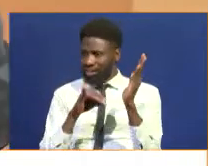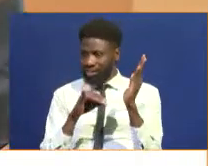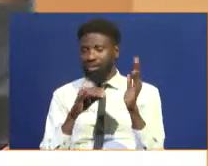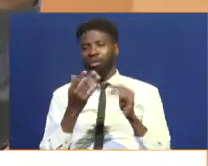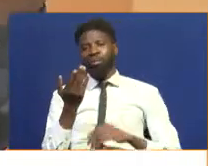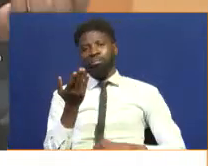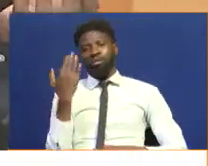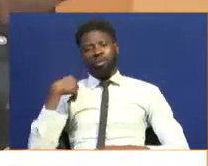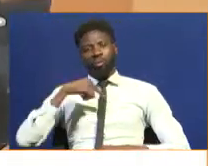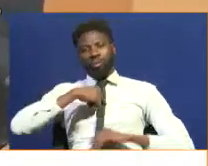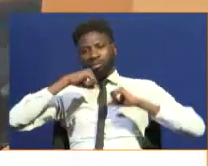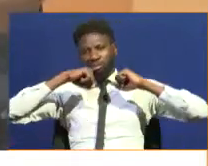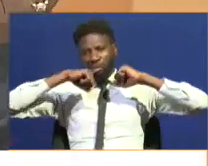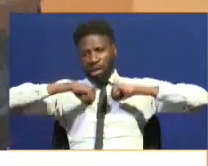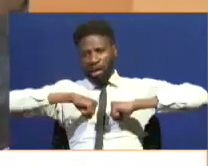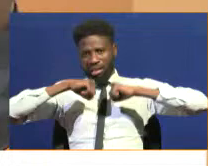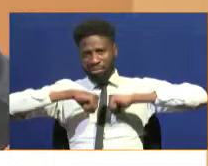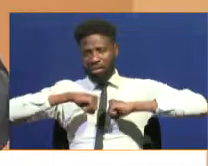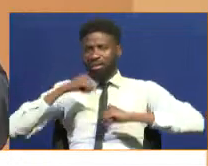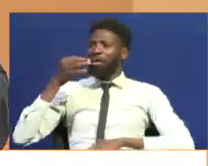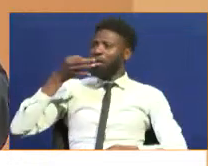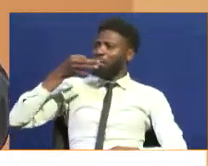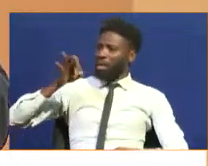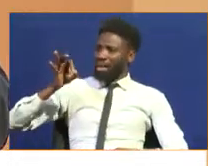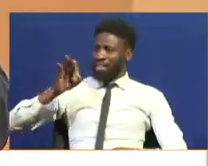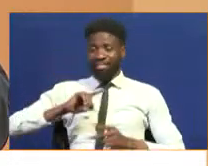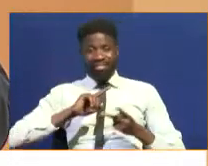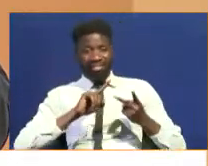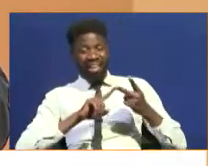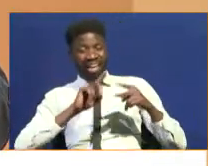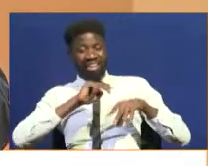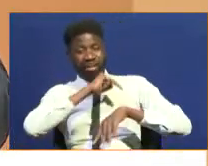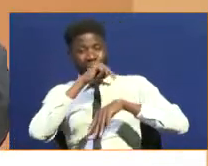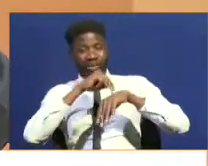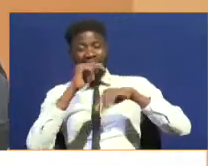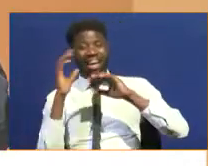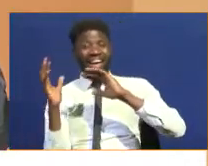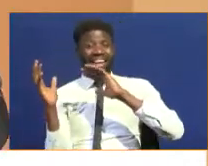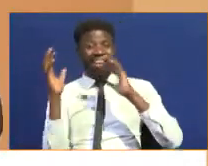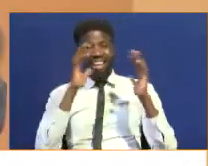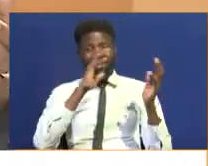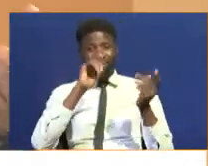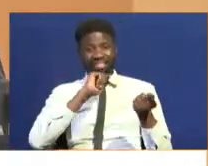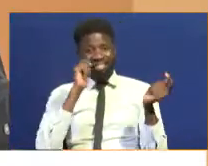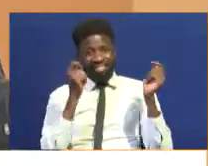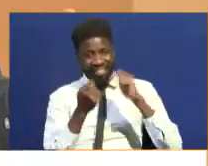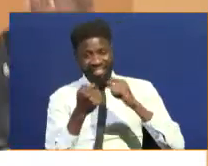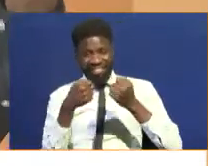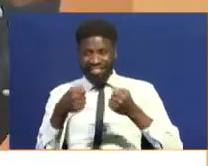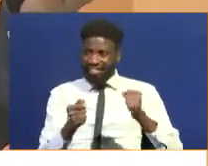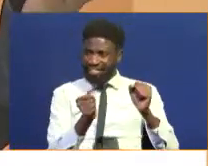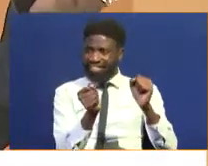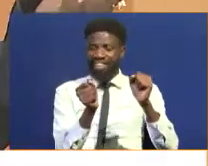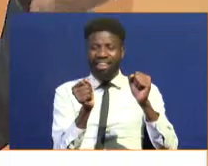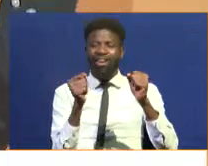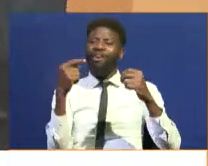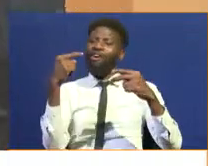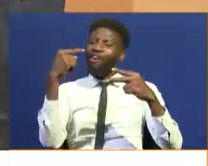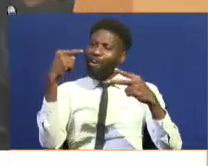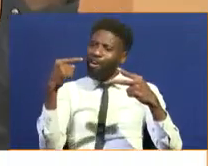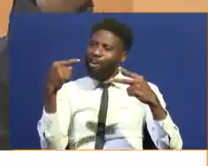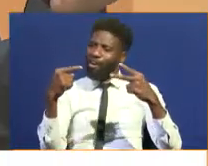Agreement, and our strategy, National Climate Change Strategy, and everything, all of them